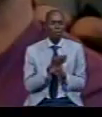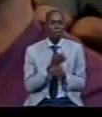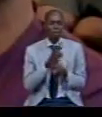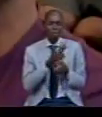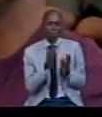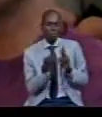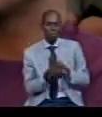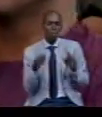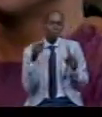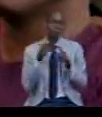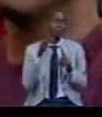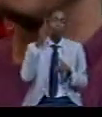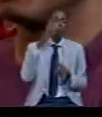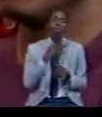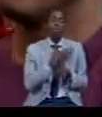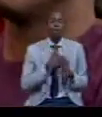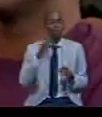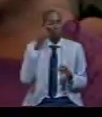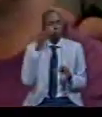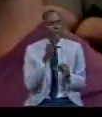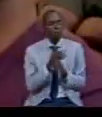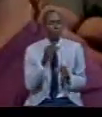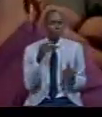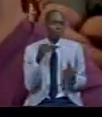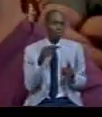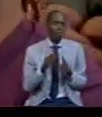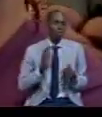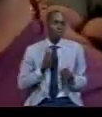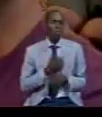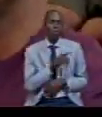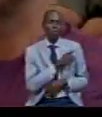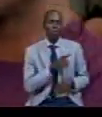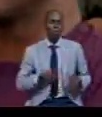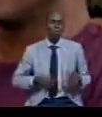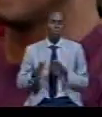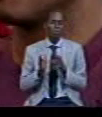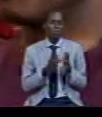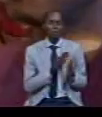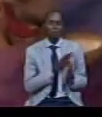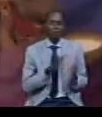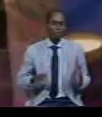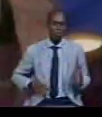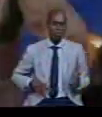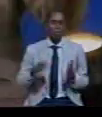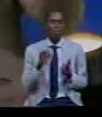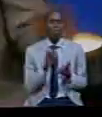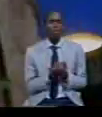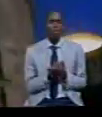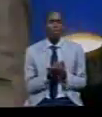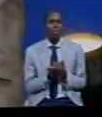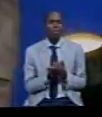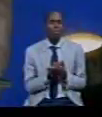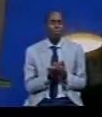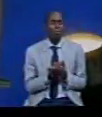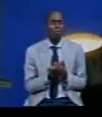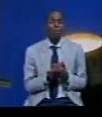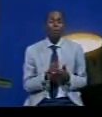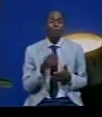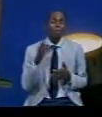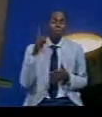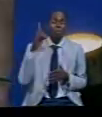repentance towards God and faith towards our Lord Jesus Christ. That the one who said that he will do